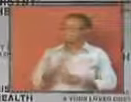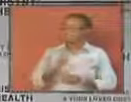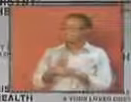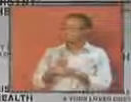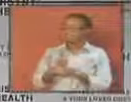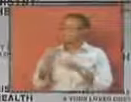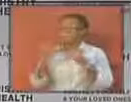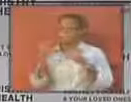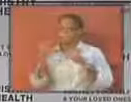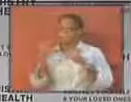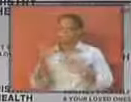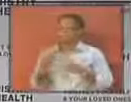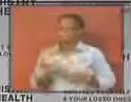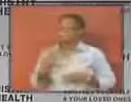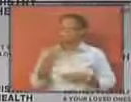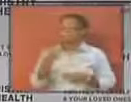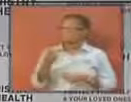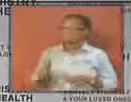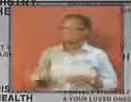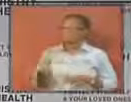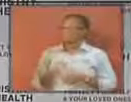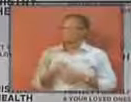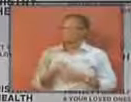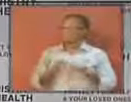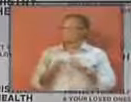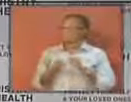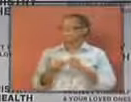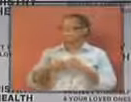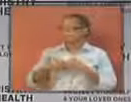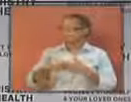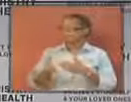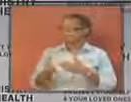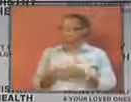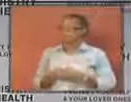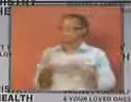Thank you very much, CMO. Now we go to TTT.